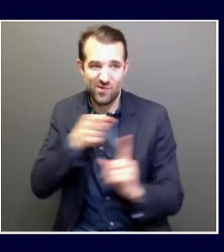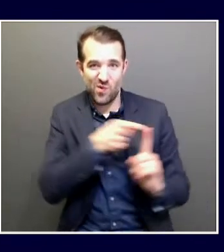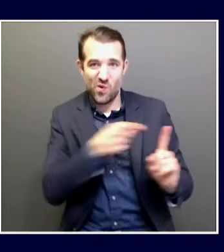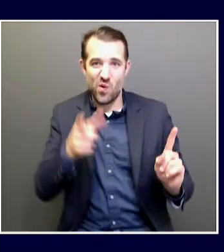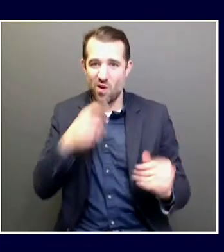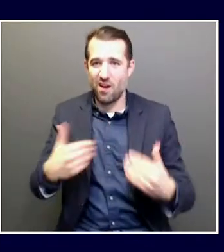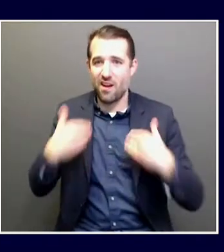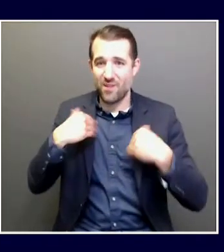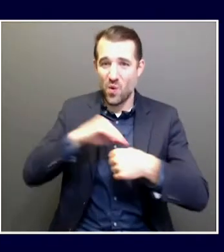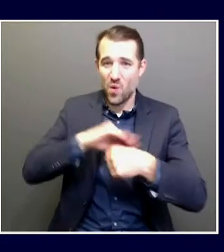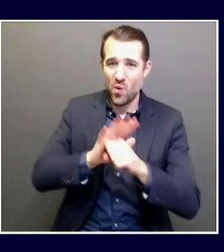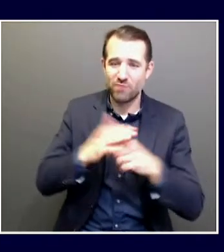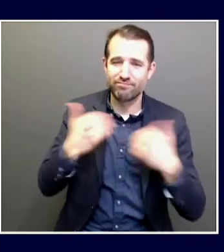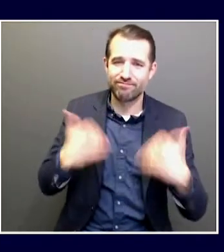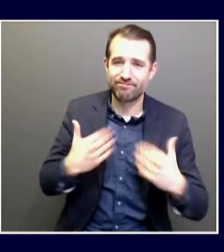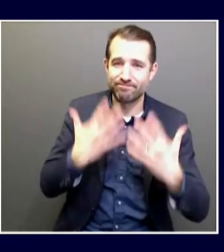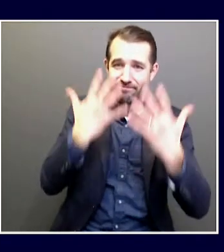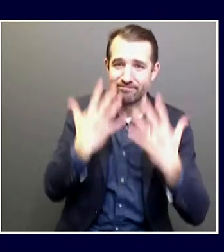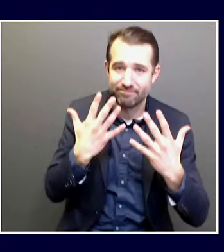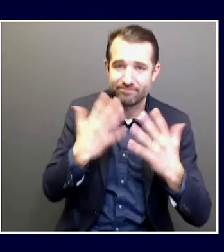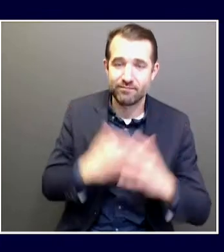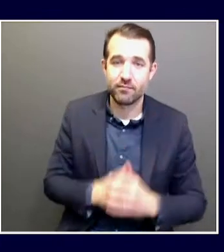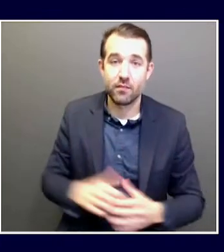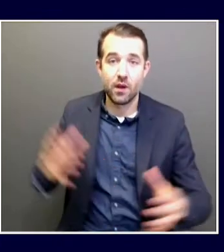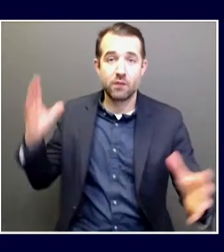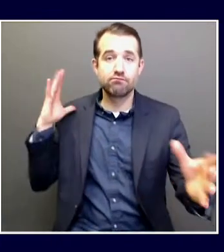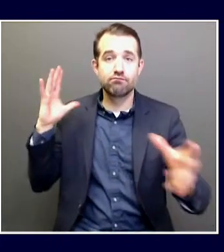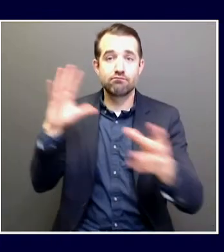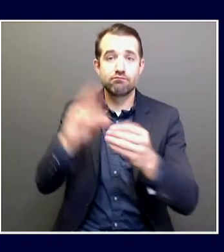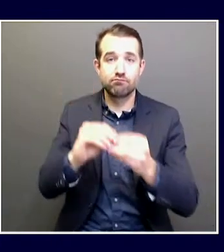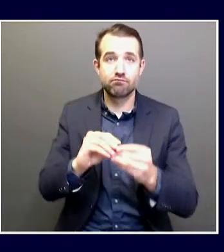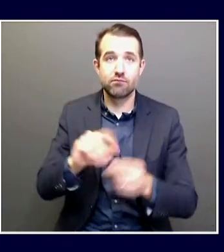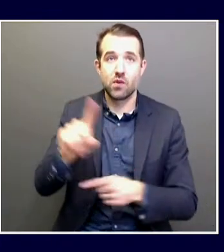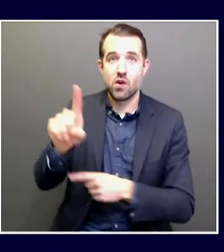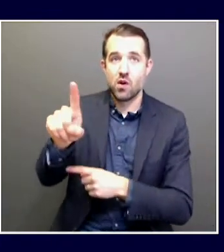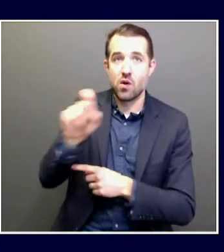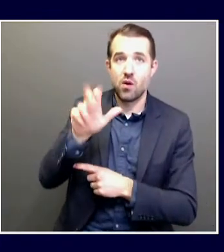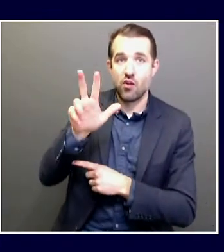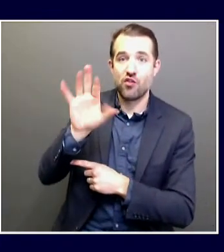Overall, across the state, there are now